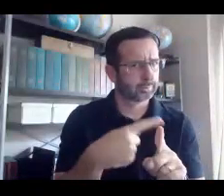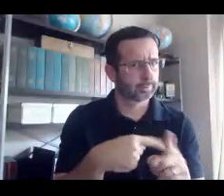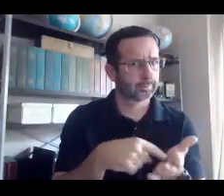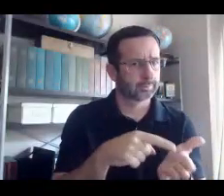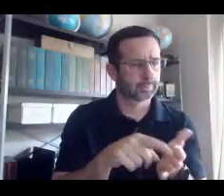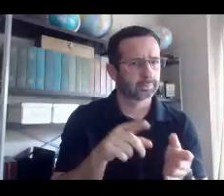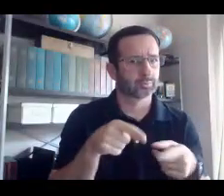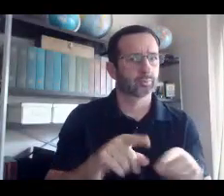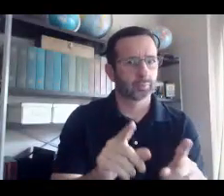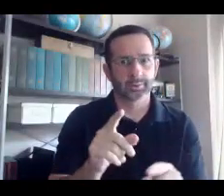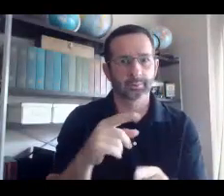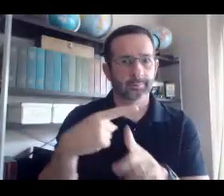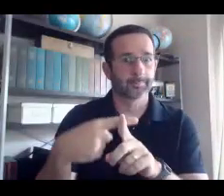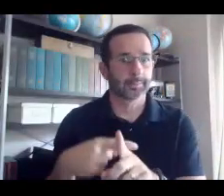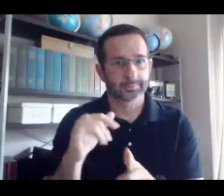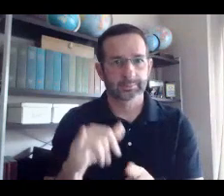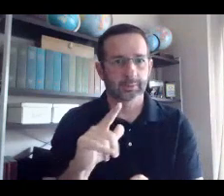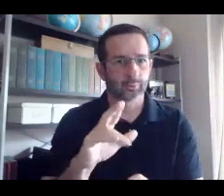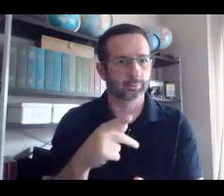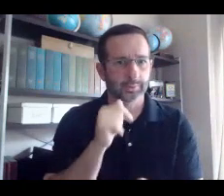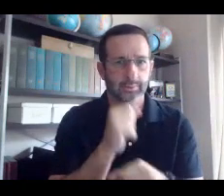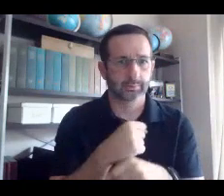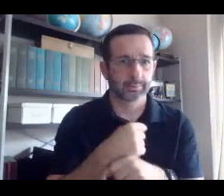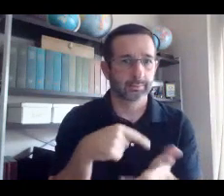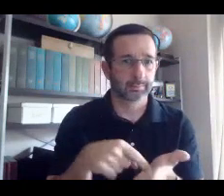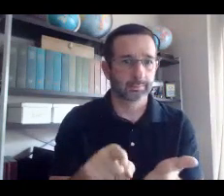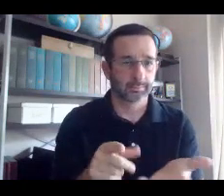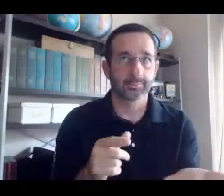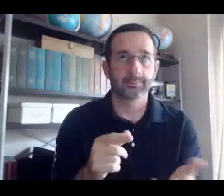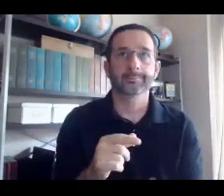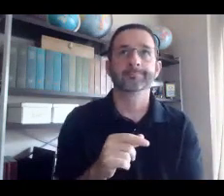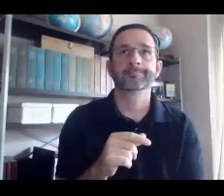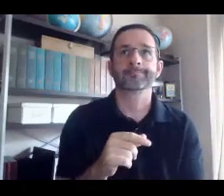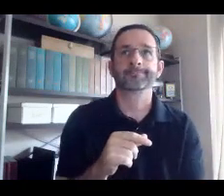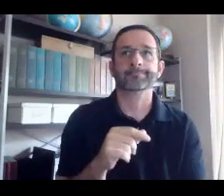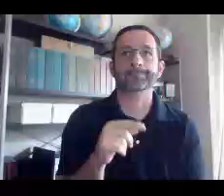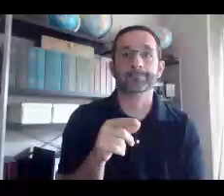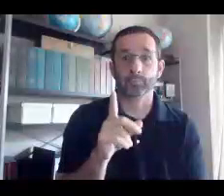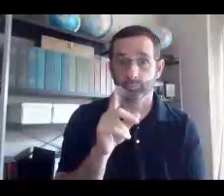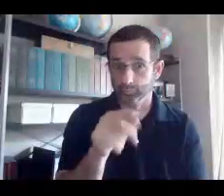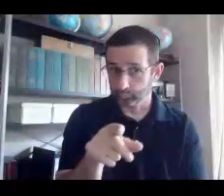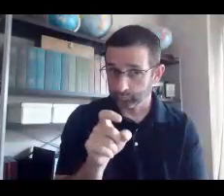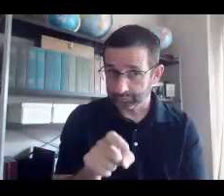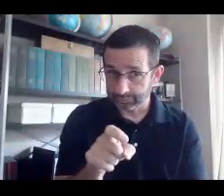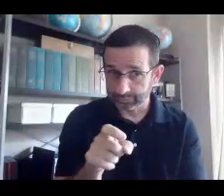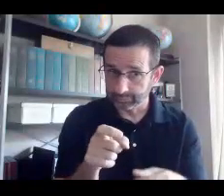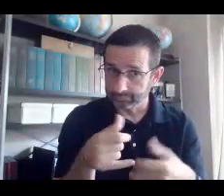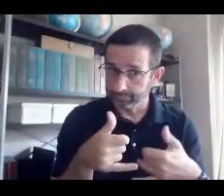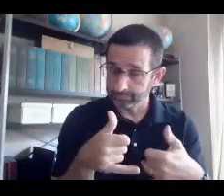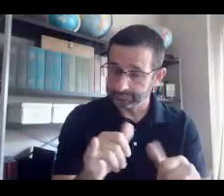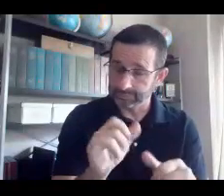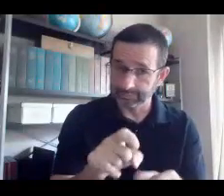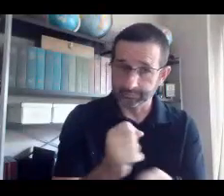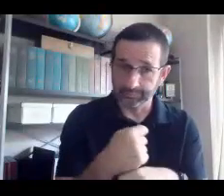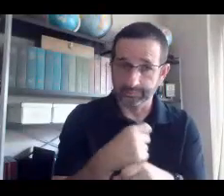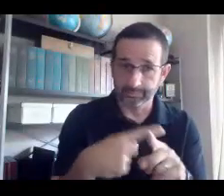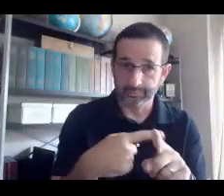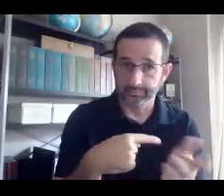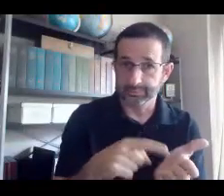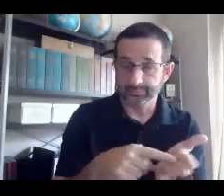schedule. So we'll often get questions about what to do of the months that the LRP payments are not